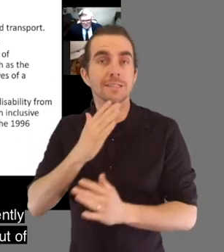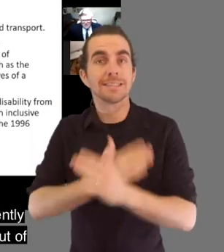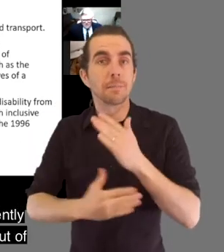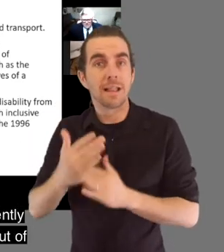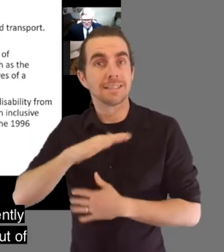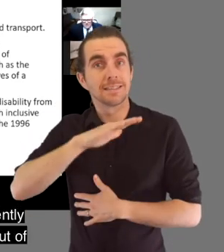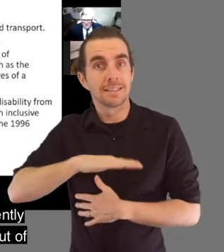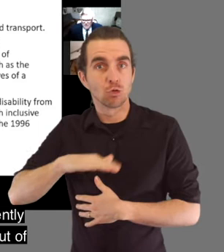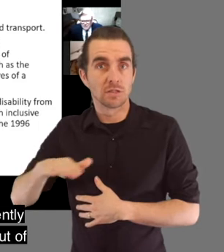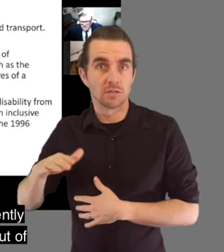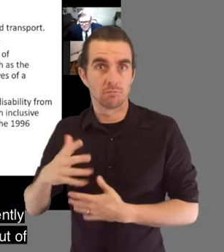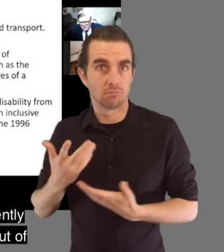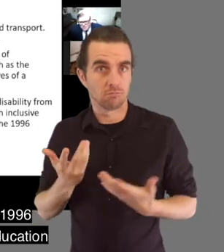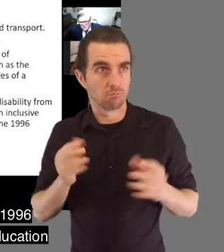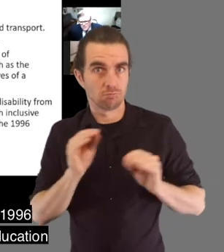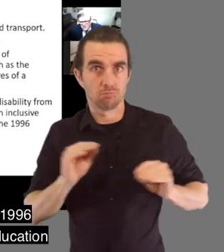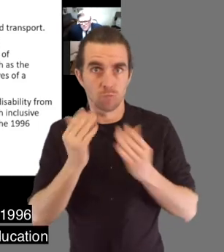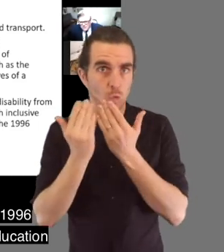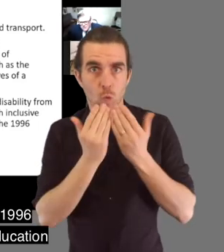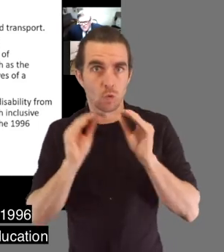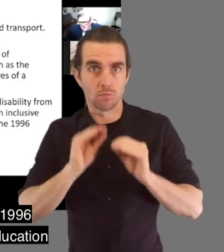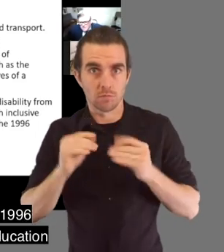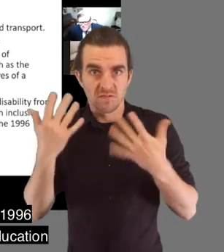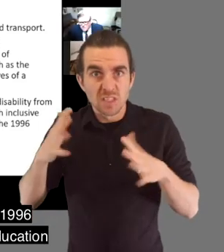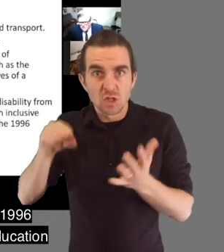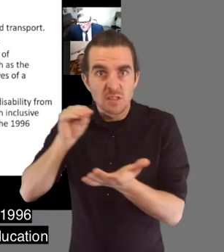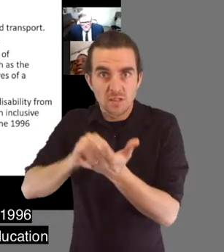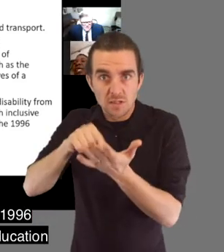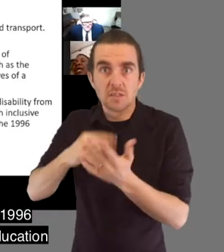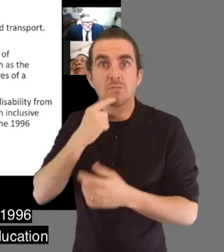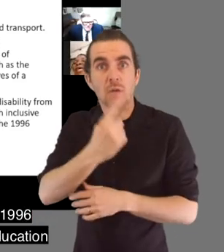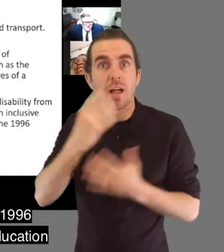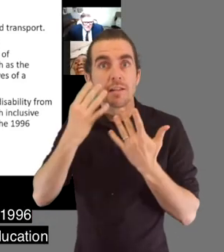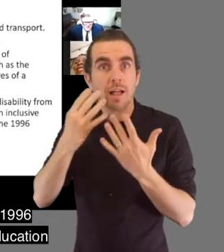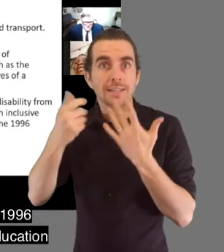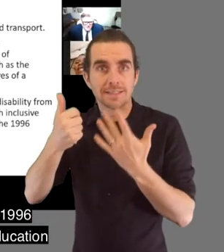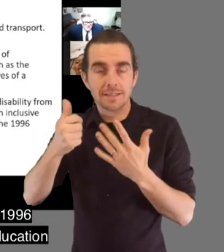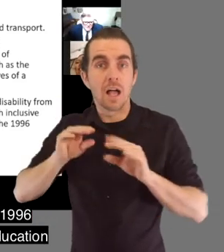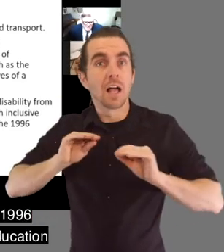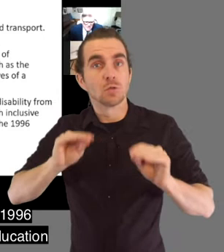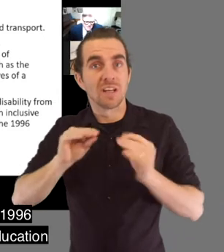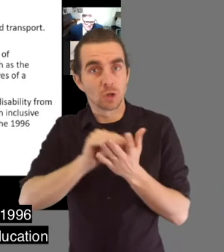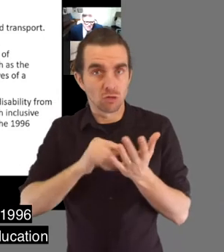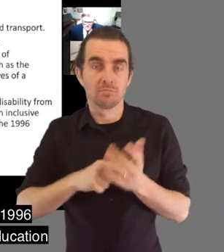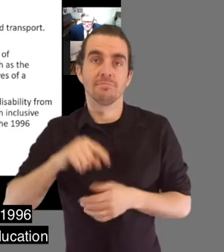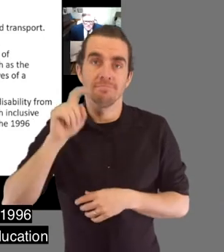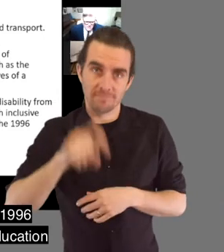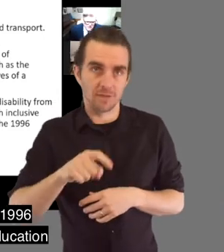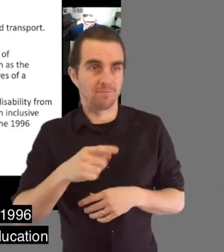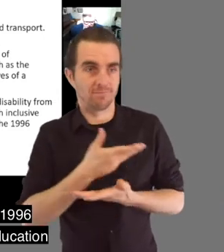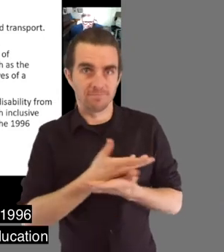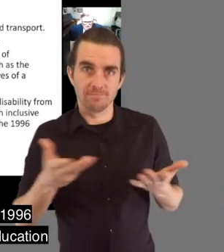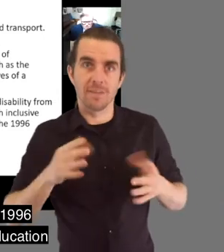600,000 disabled children are out of schools, despite laws that are there, such as the